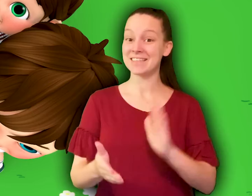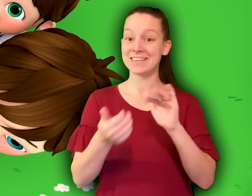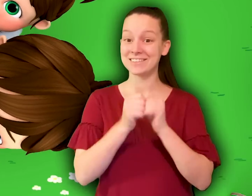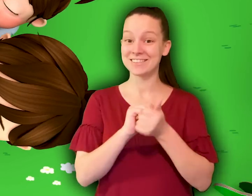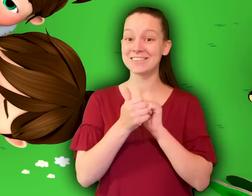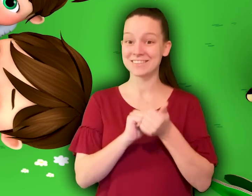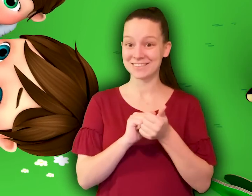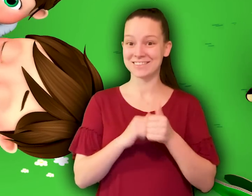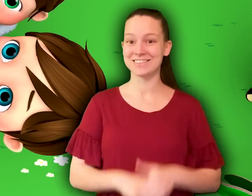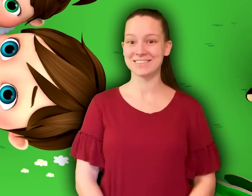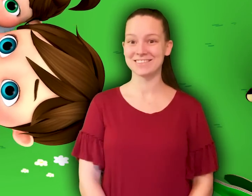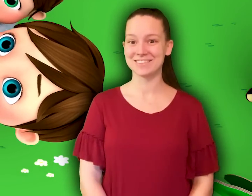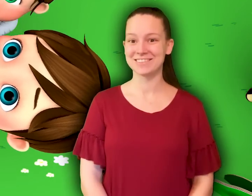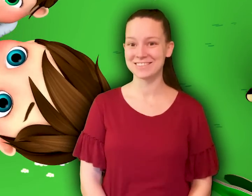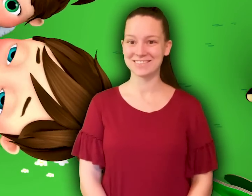singing